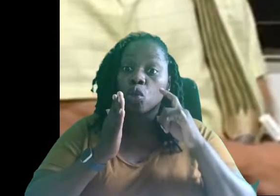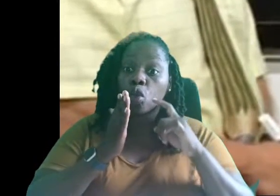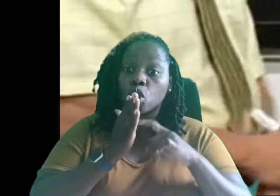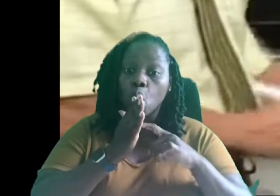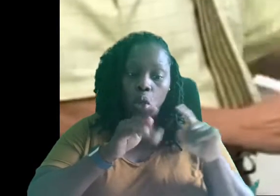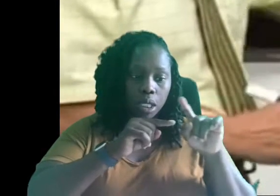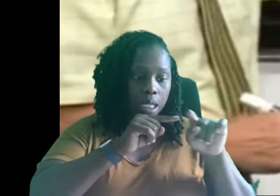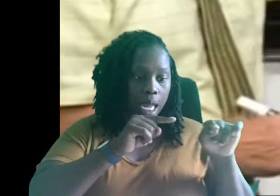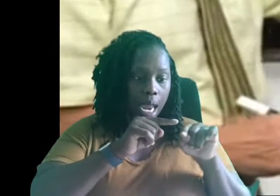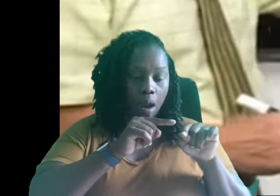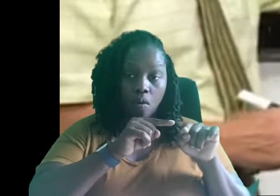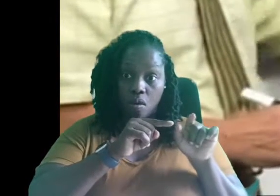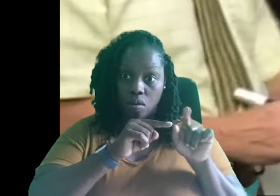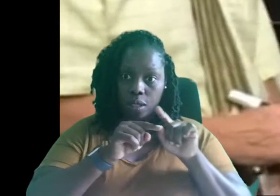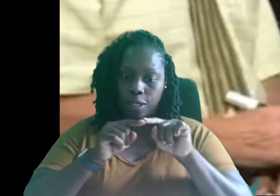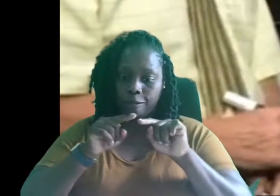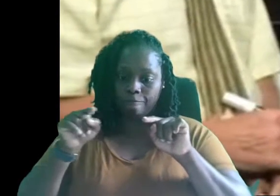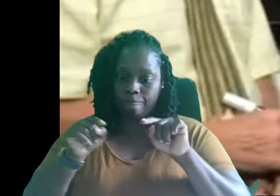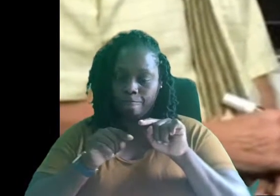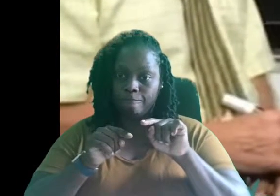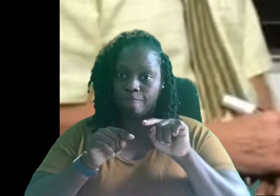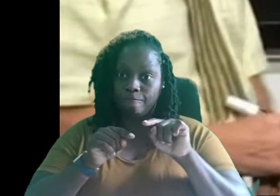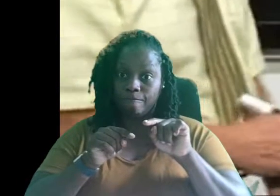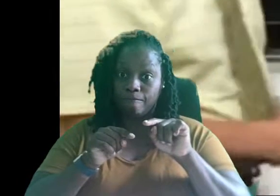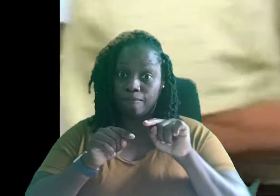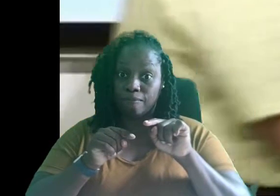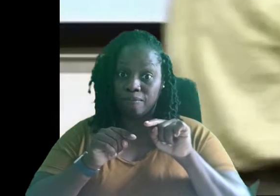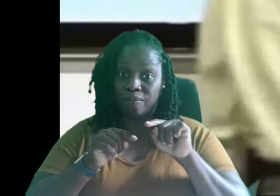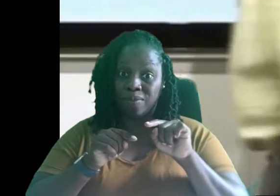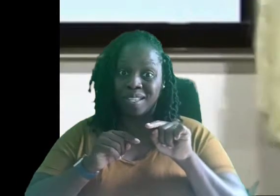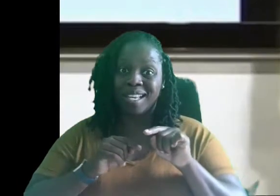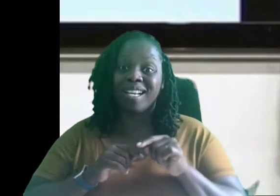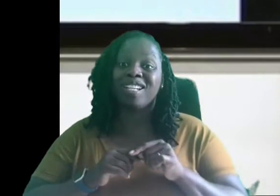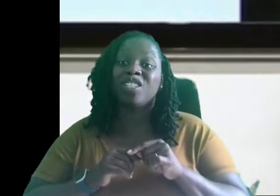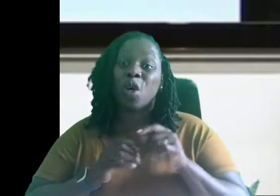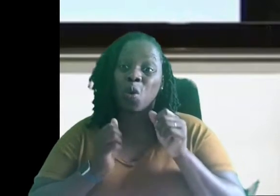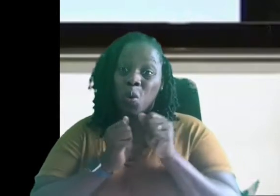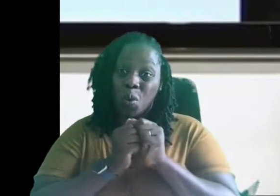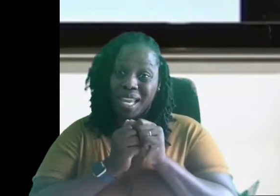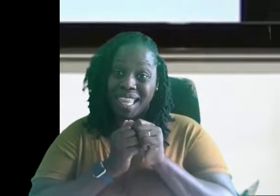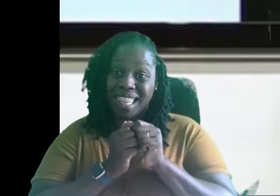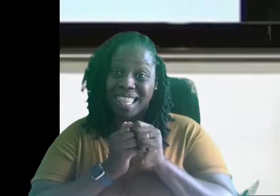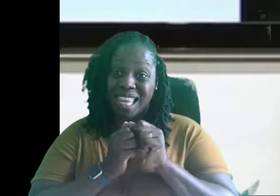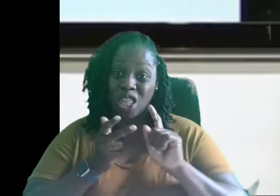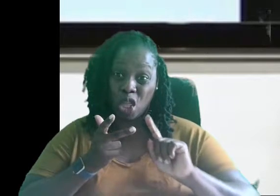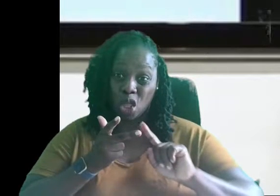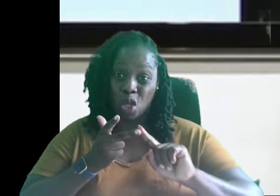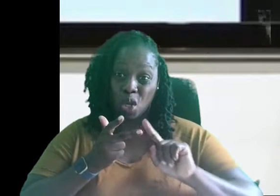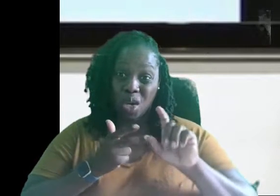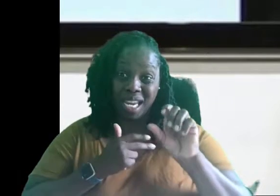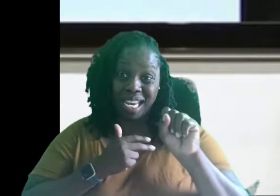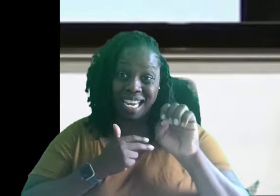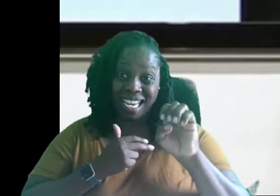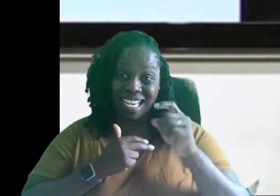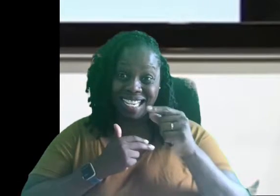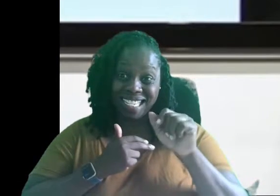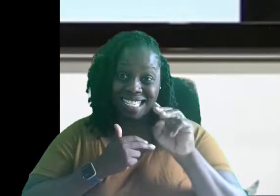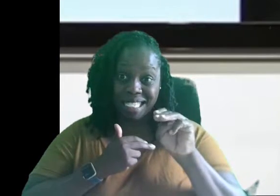points. Notice the arrows on either end. But if this is point